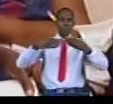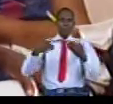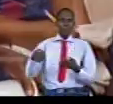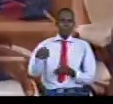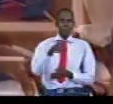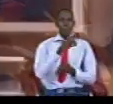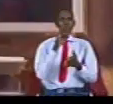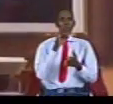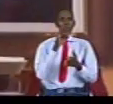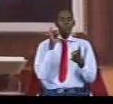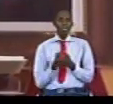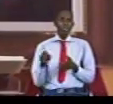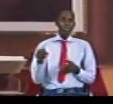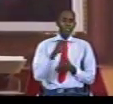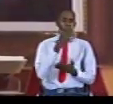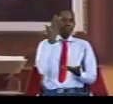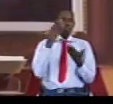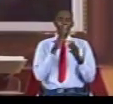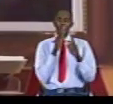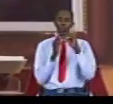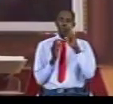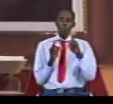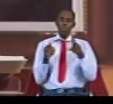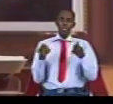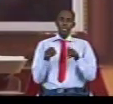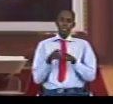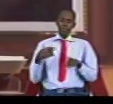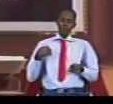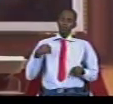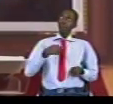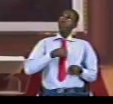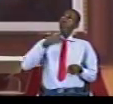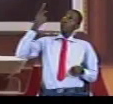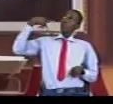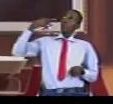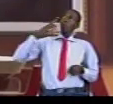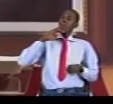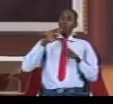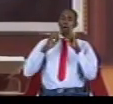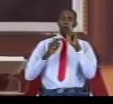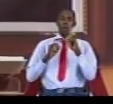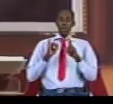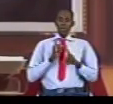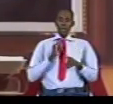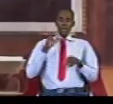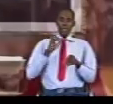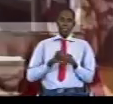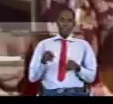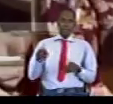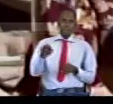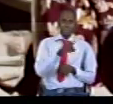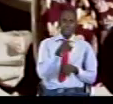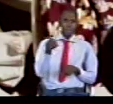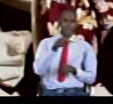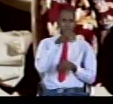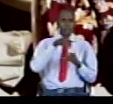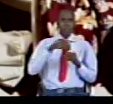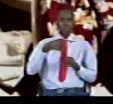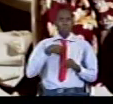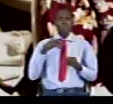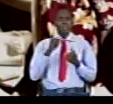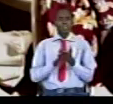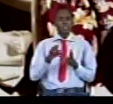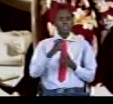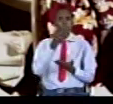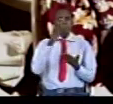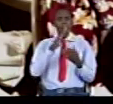be one, even as we are one. I in them, and thou in me, that they may be made perfect in